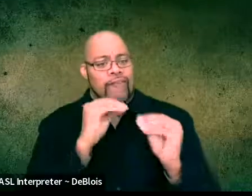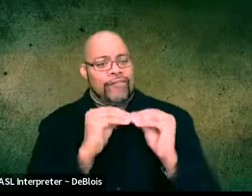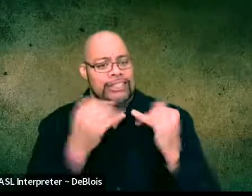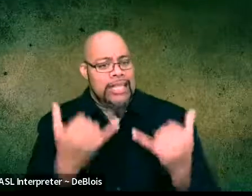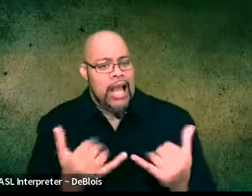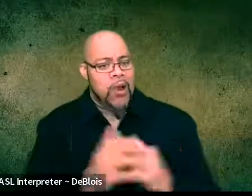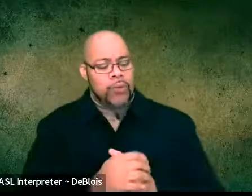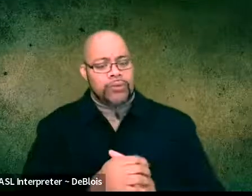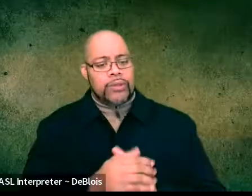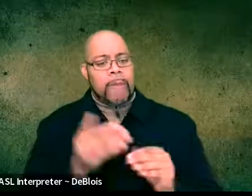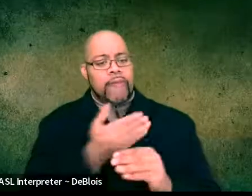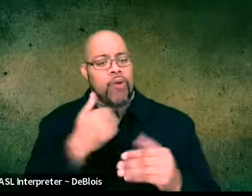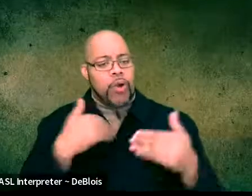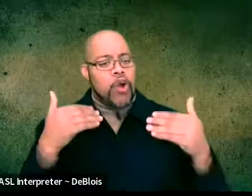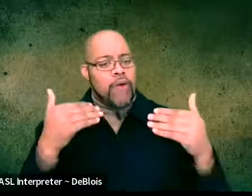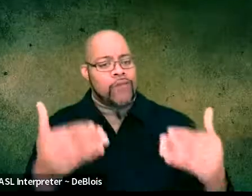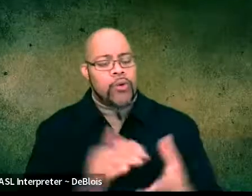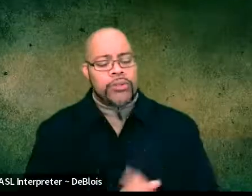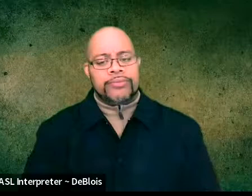now before we go forward?